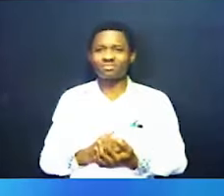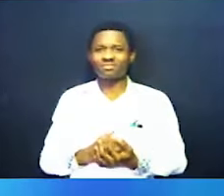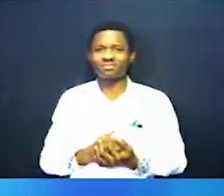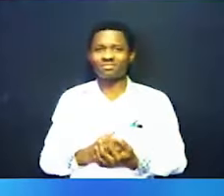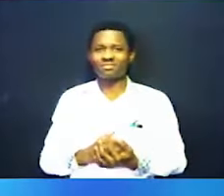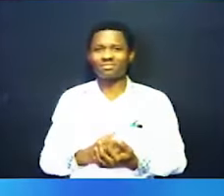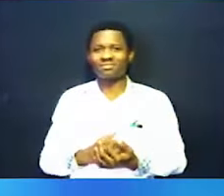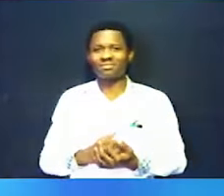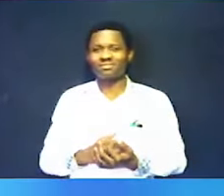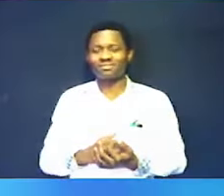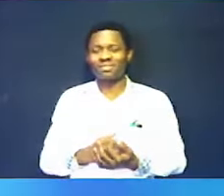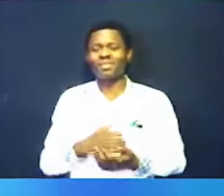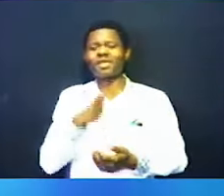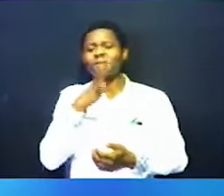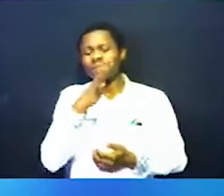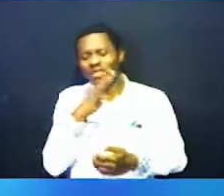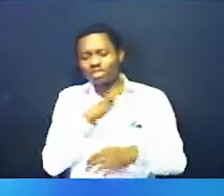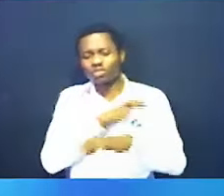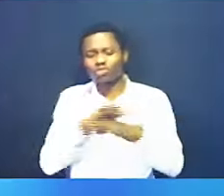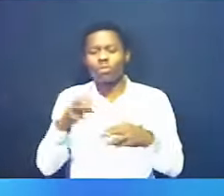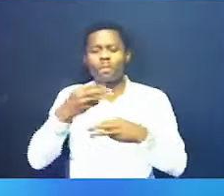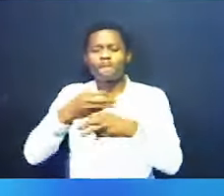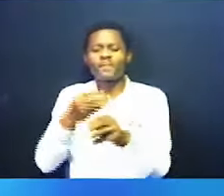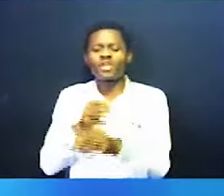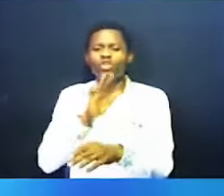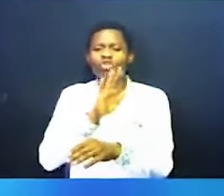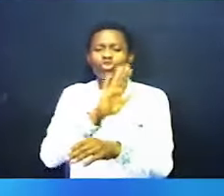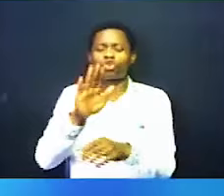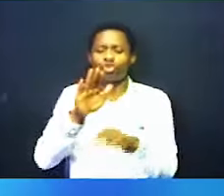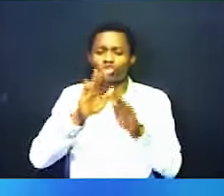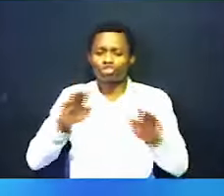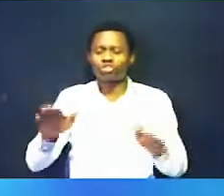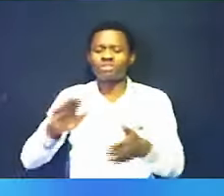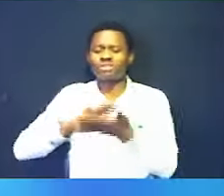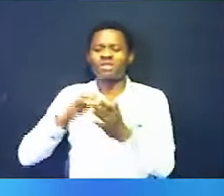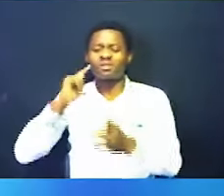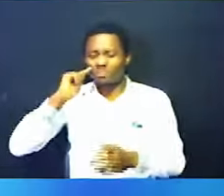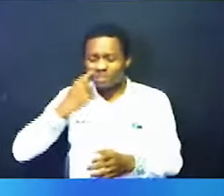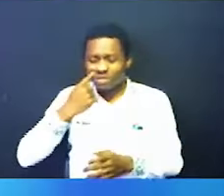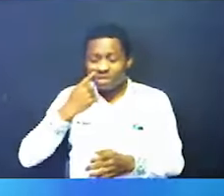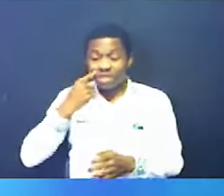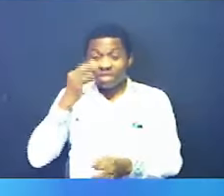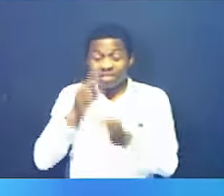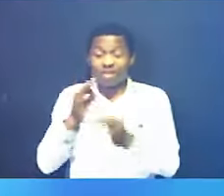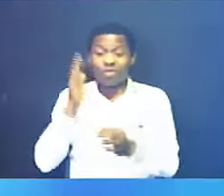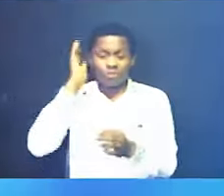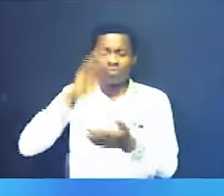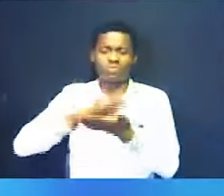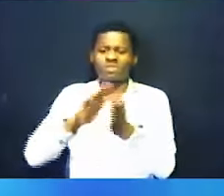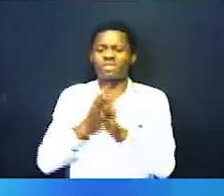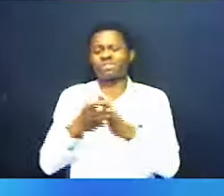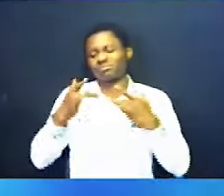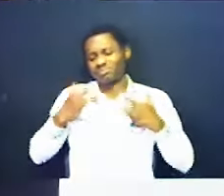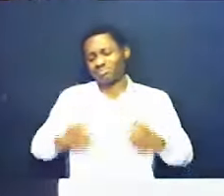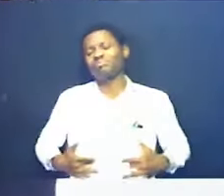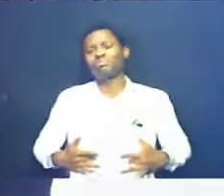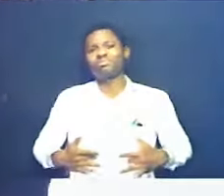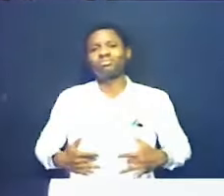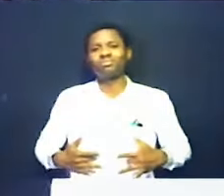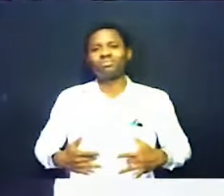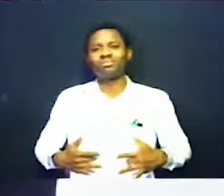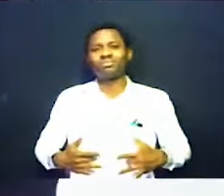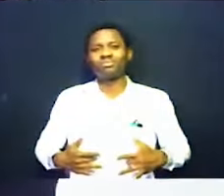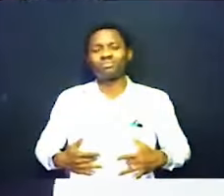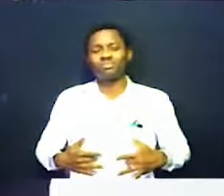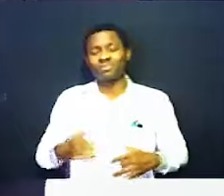mothers, do not embitter your children or they will become discouraged. Joseph said,